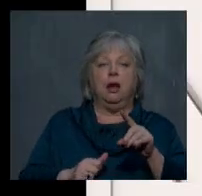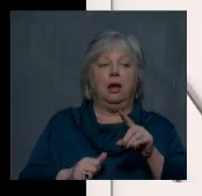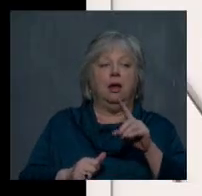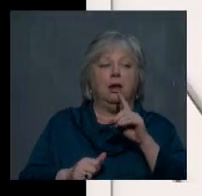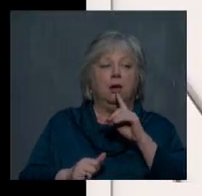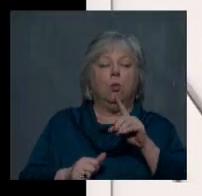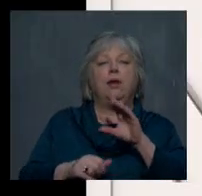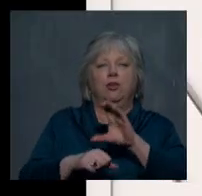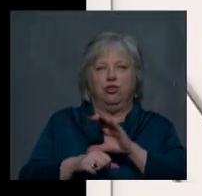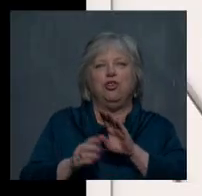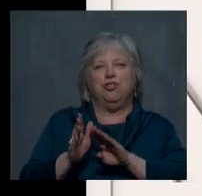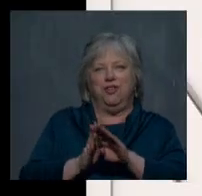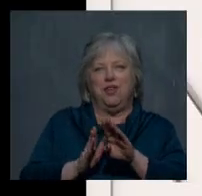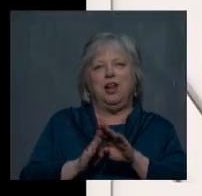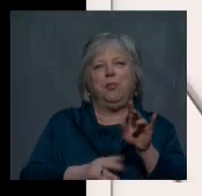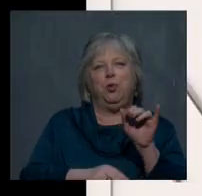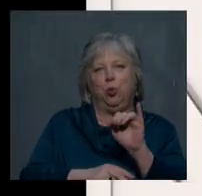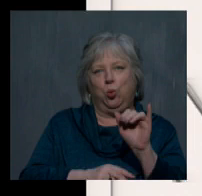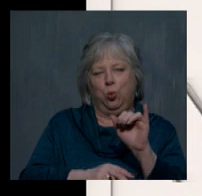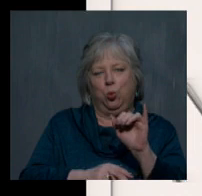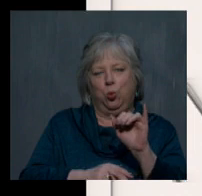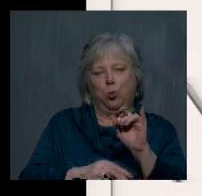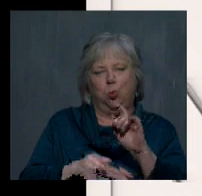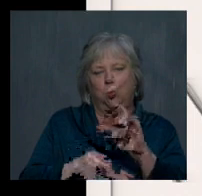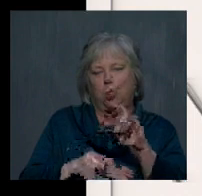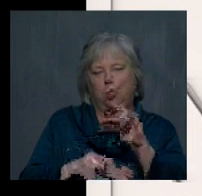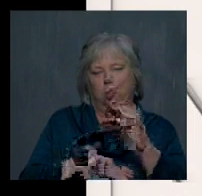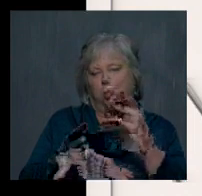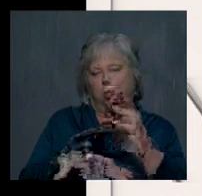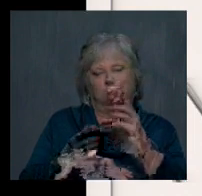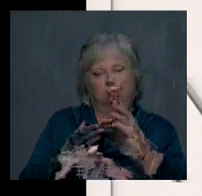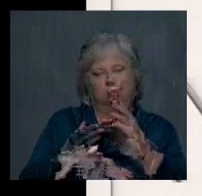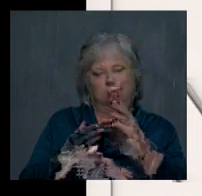it was a church development too. It just didn't go.